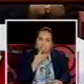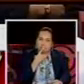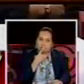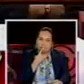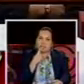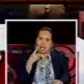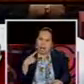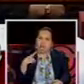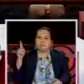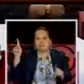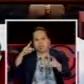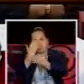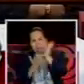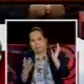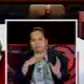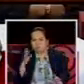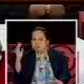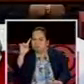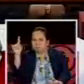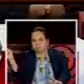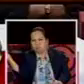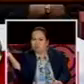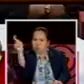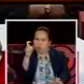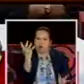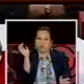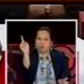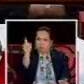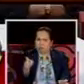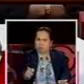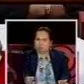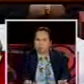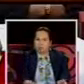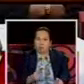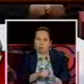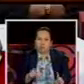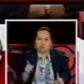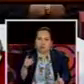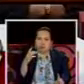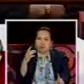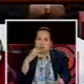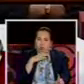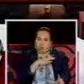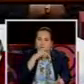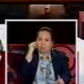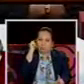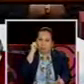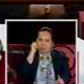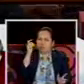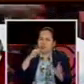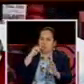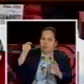Meron pa akong gusto magtanong. Meron pa akong gusto magtanong, hindi na ho pinayagan magtanong.